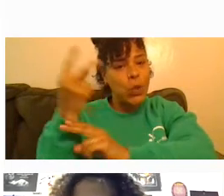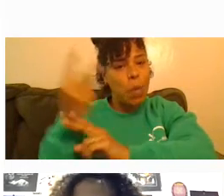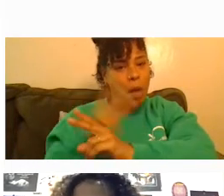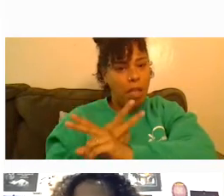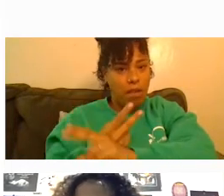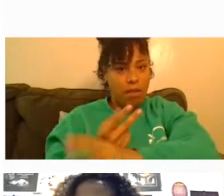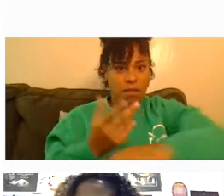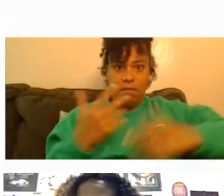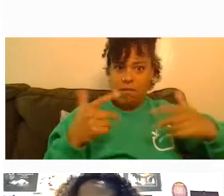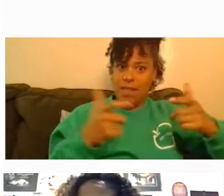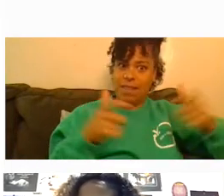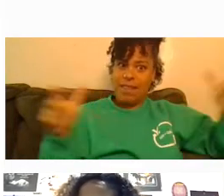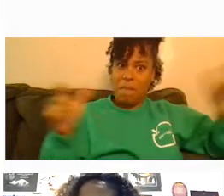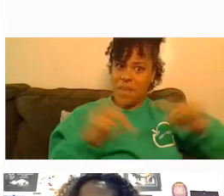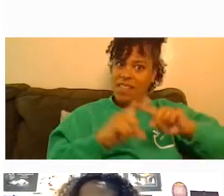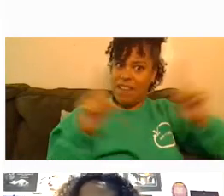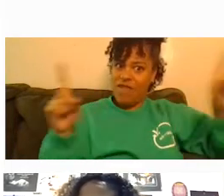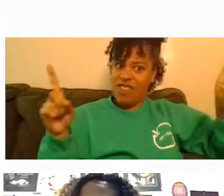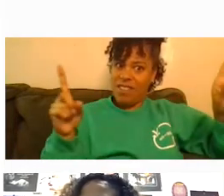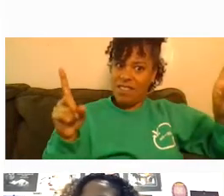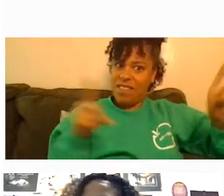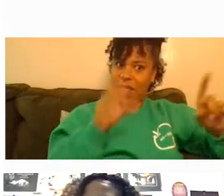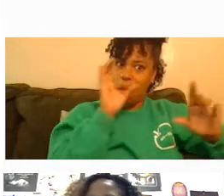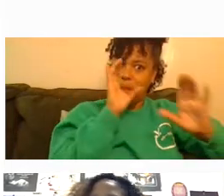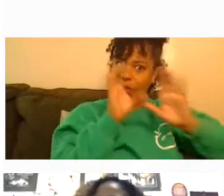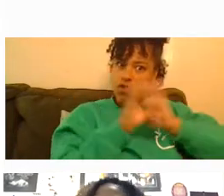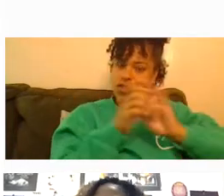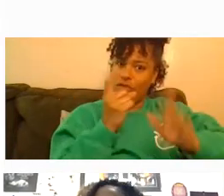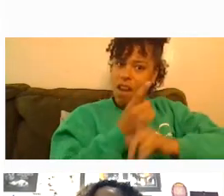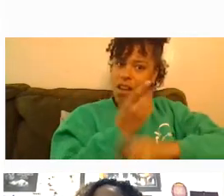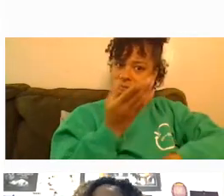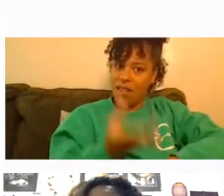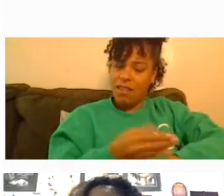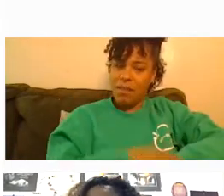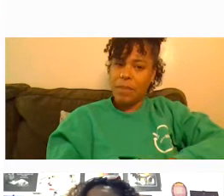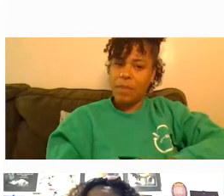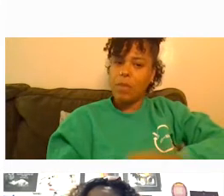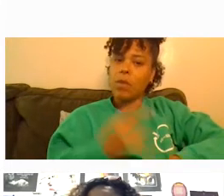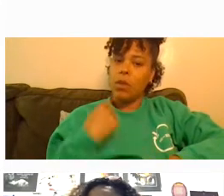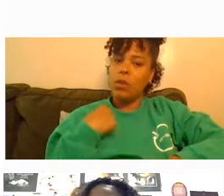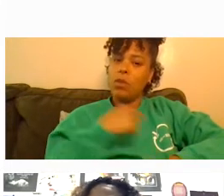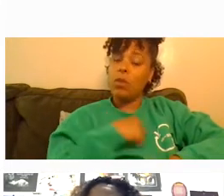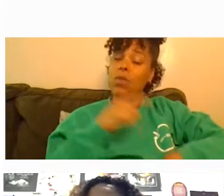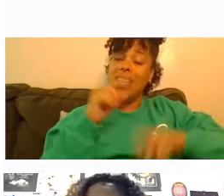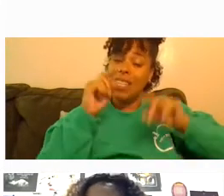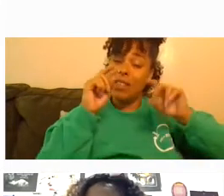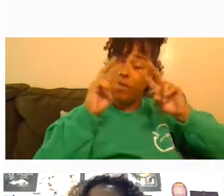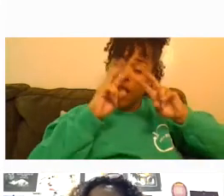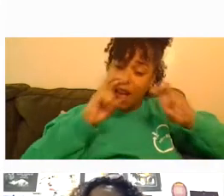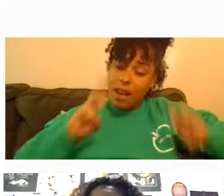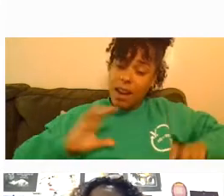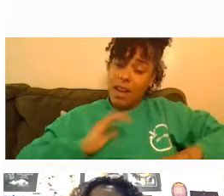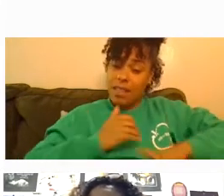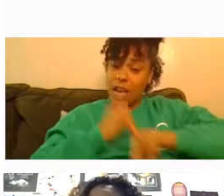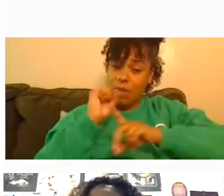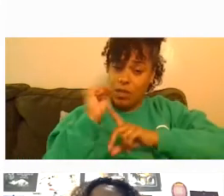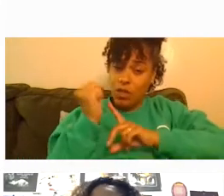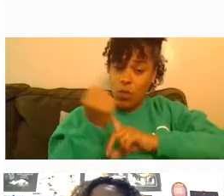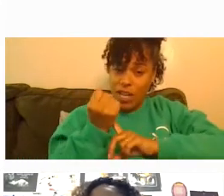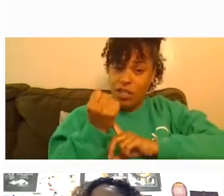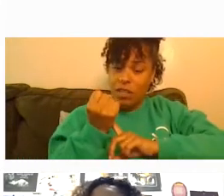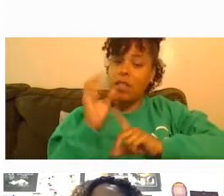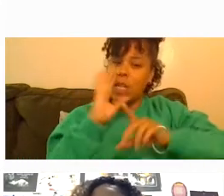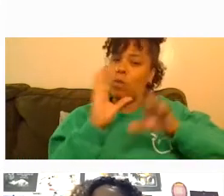difference in that picture. Wouldn't y'all agree? And so we need to look at our situations, which we do in the financial needs analysis,